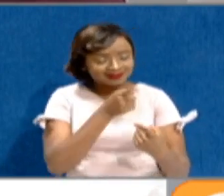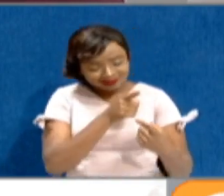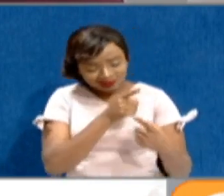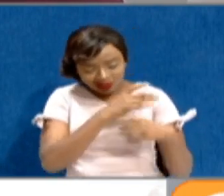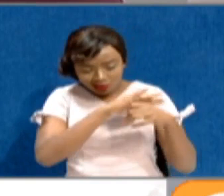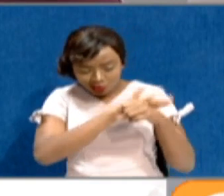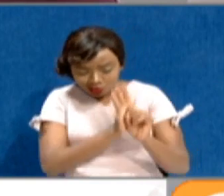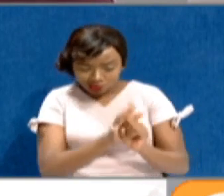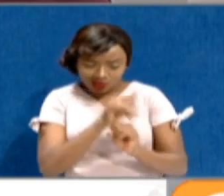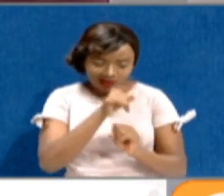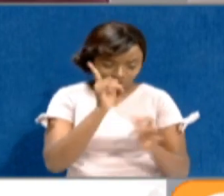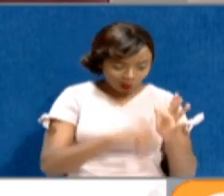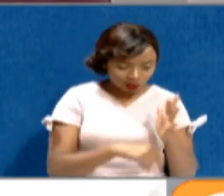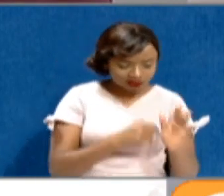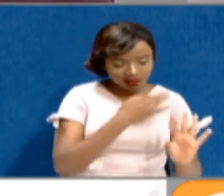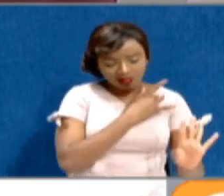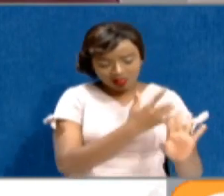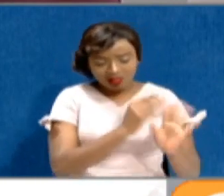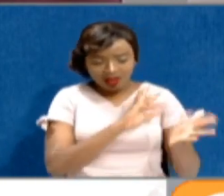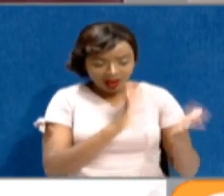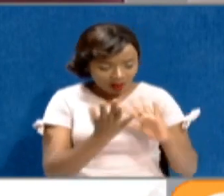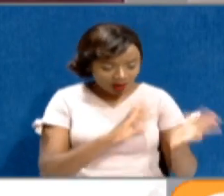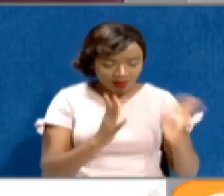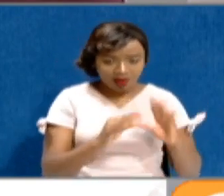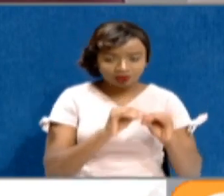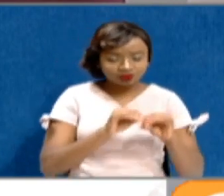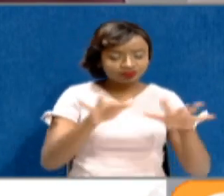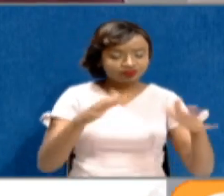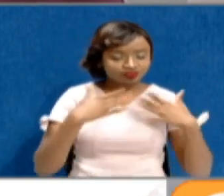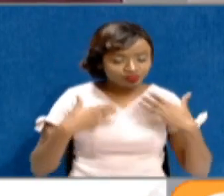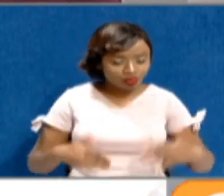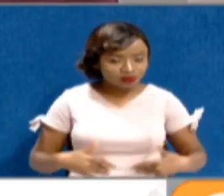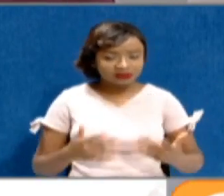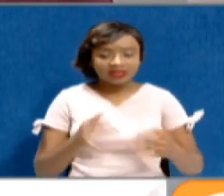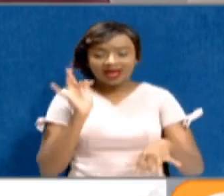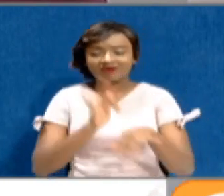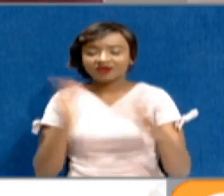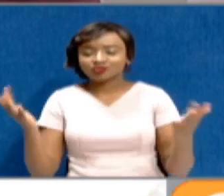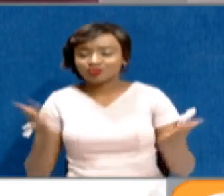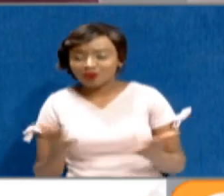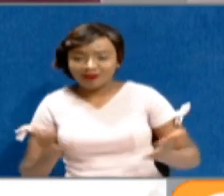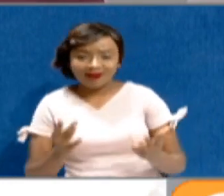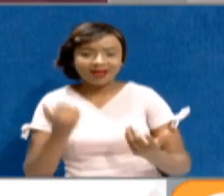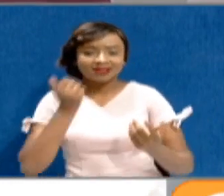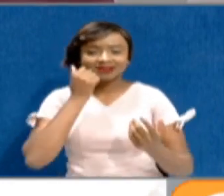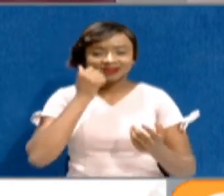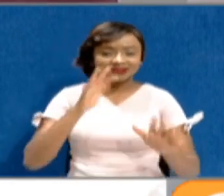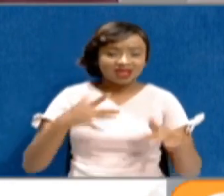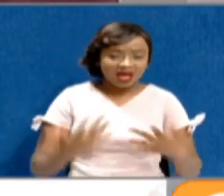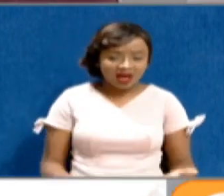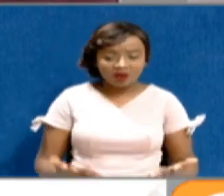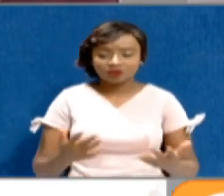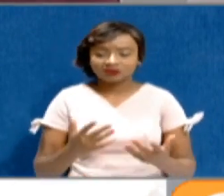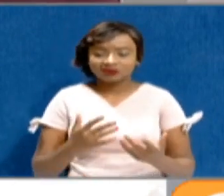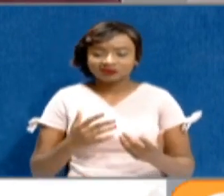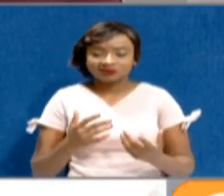understand the natural history of the infection. How does it infect the body? Which part does it go to? How does it cause disease? Do people